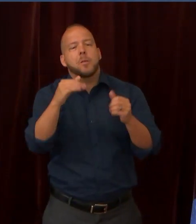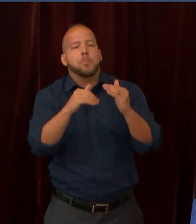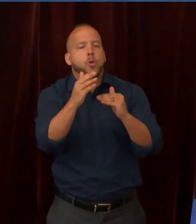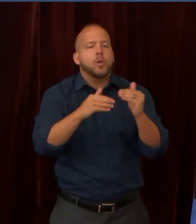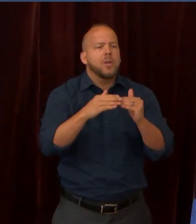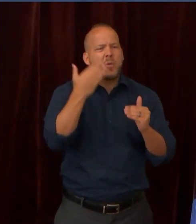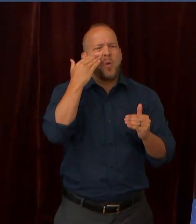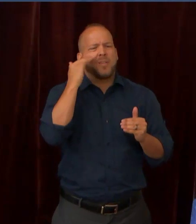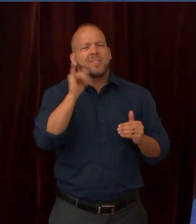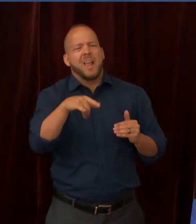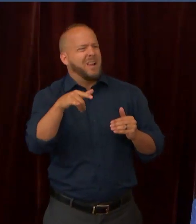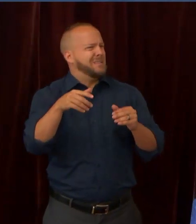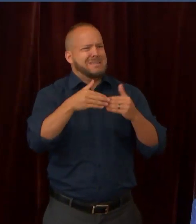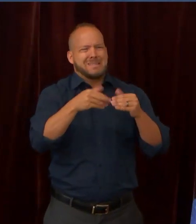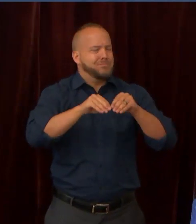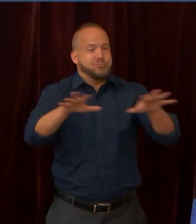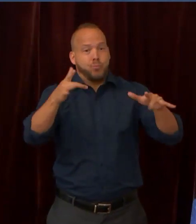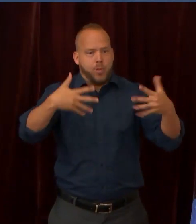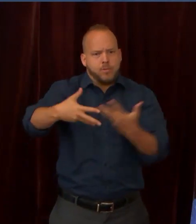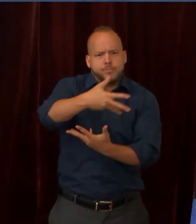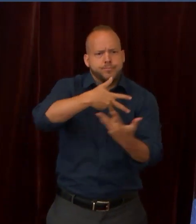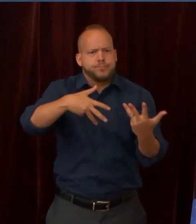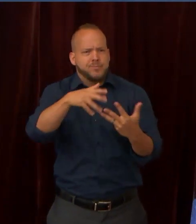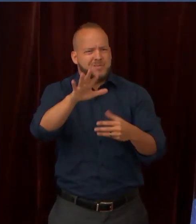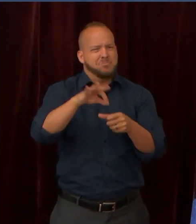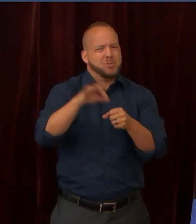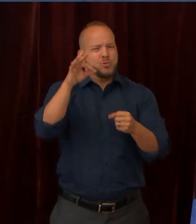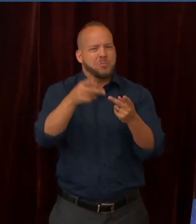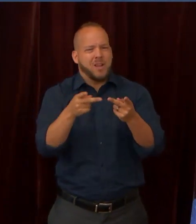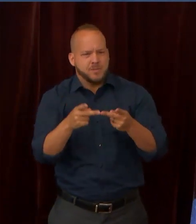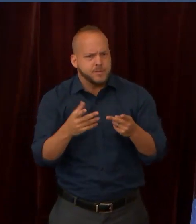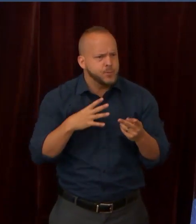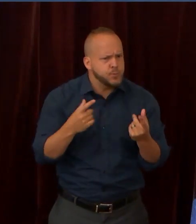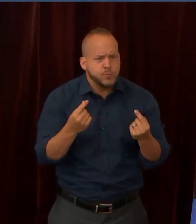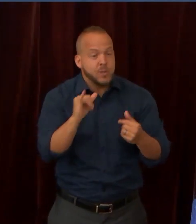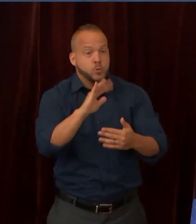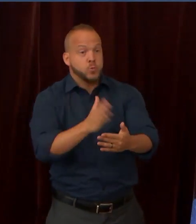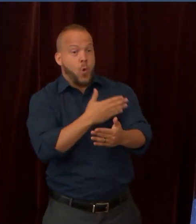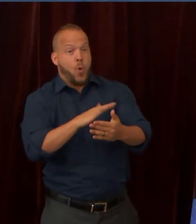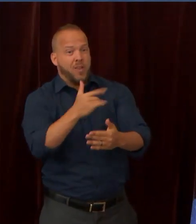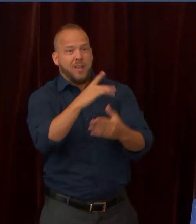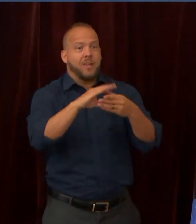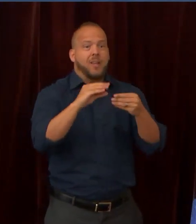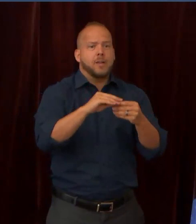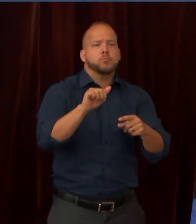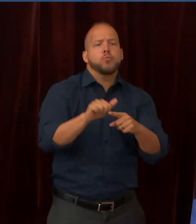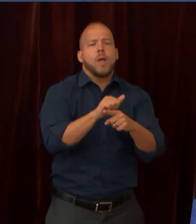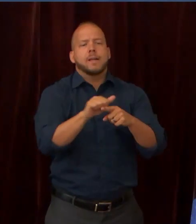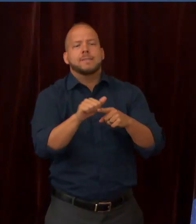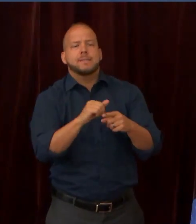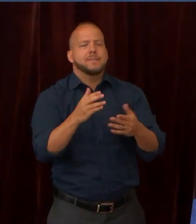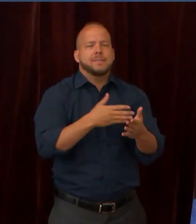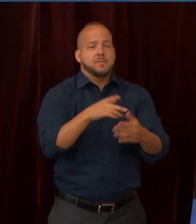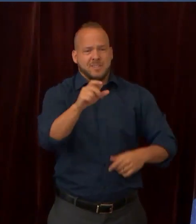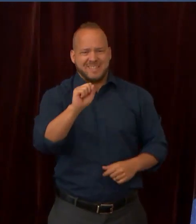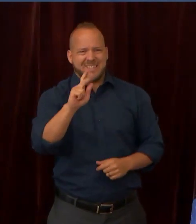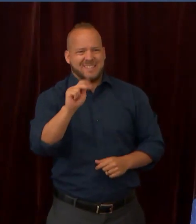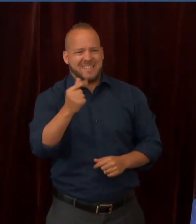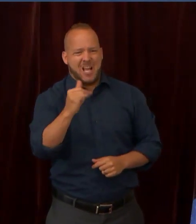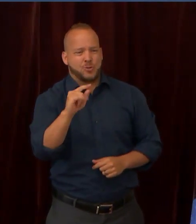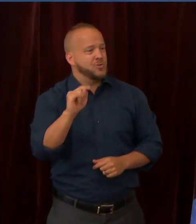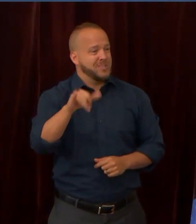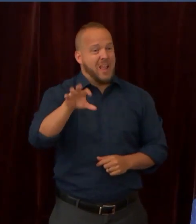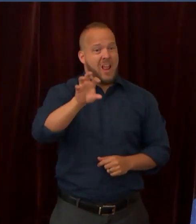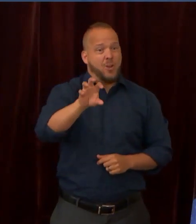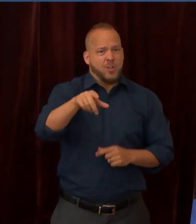dozens of people in one choir practice in Skagit County, in part because we know that singing is a very